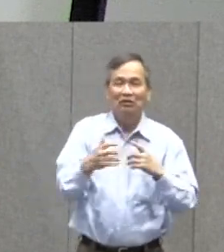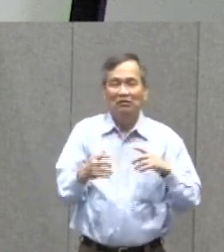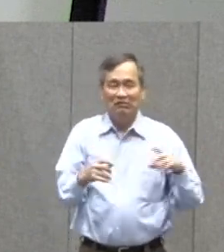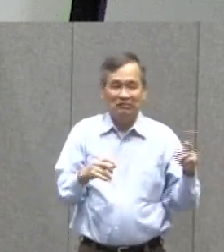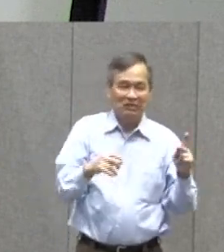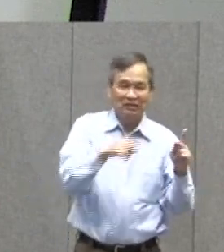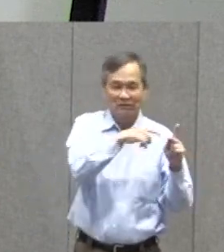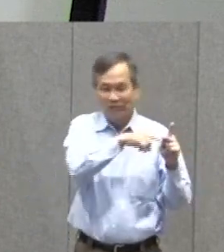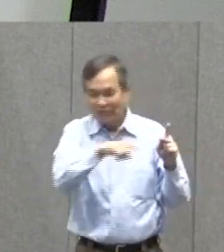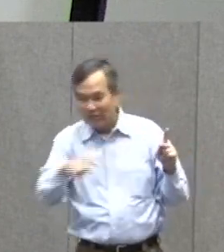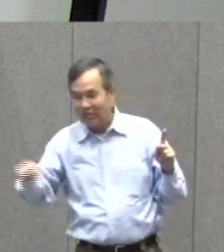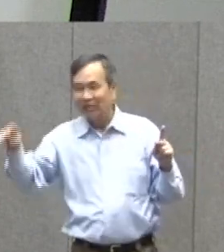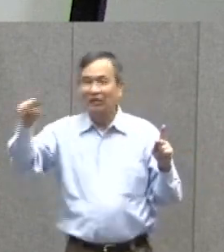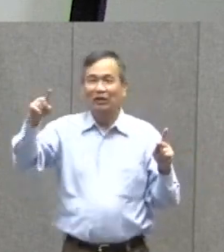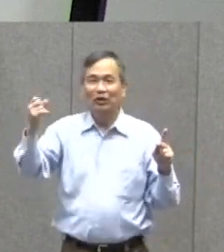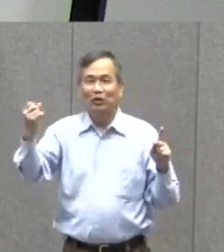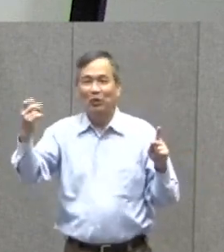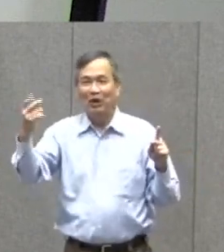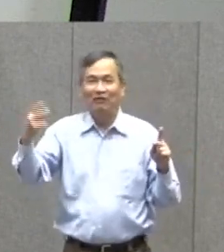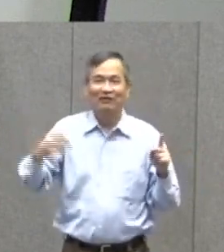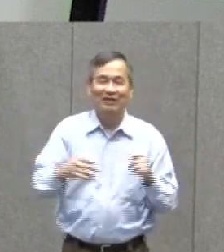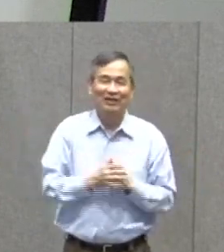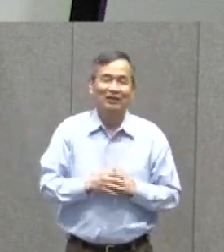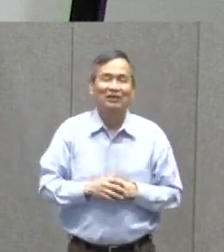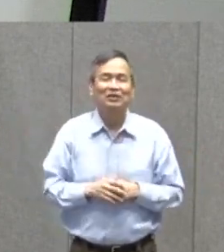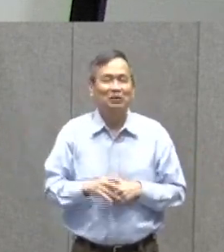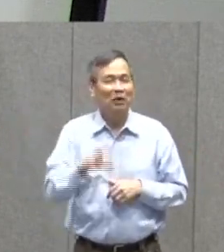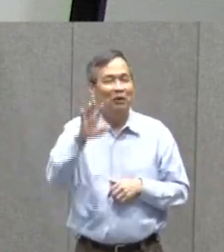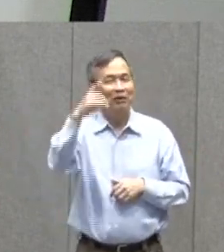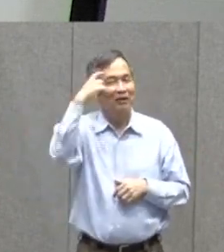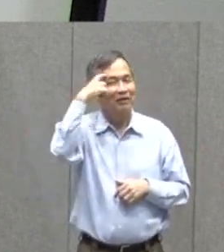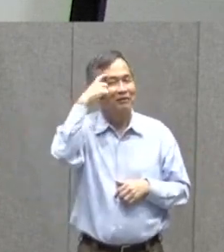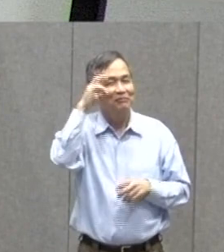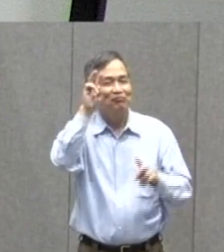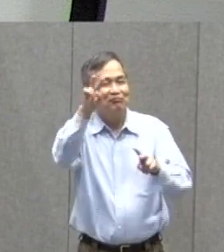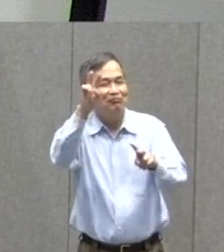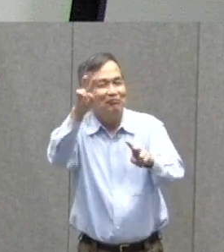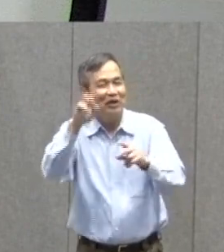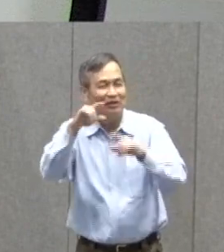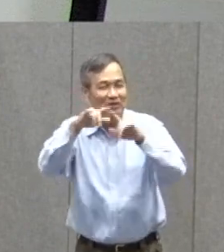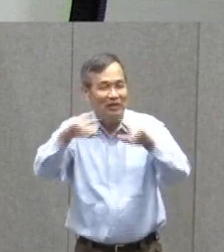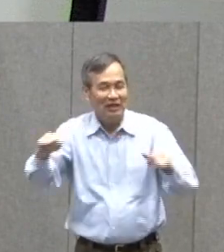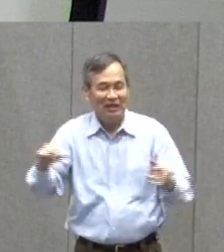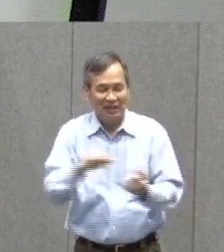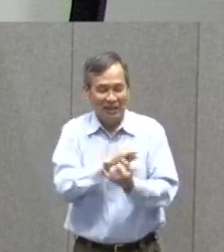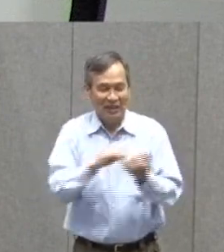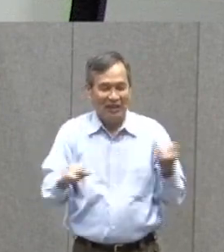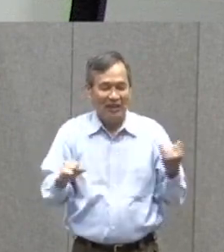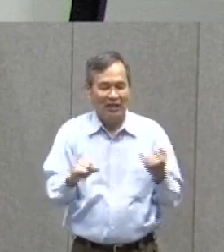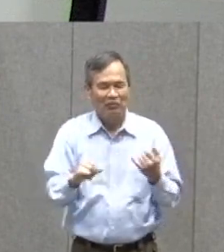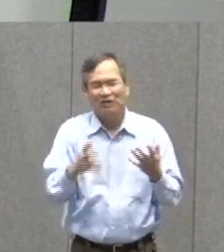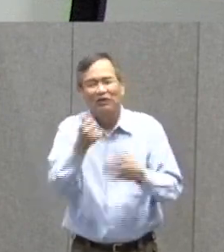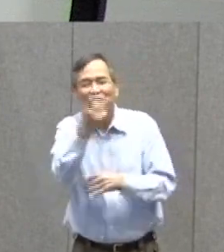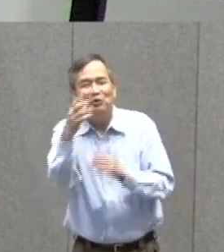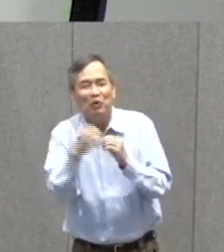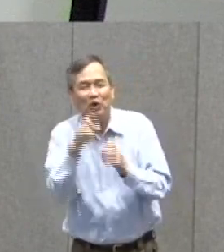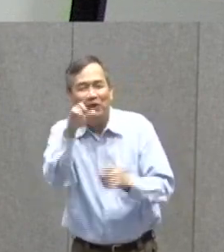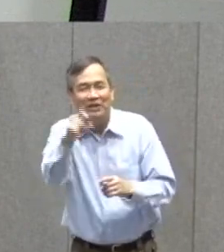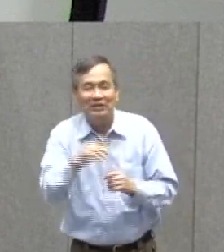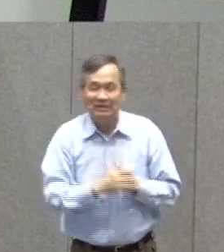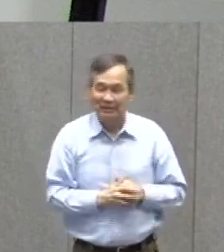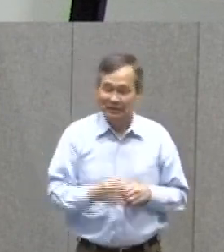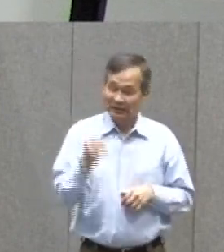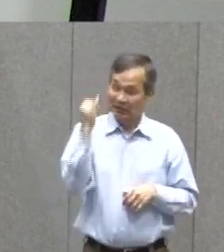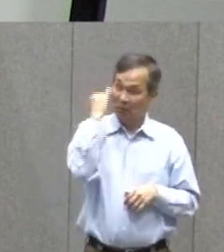and learning English language development. So look at those opportunities. And then lastly, a couple more. What